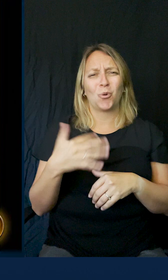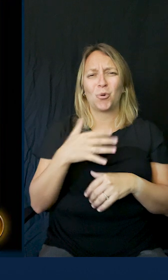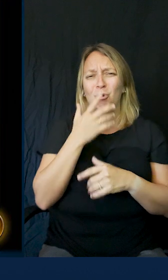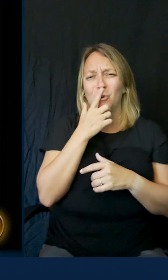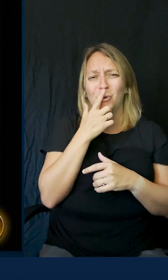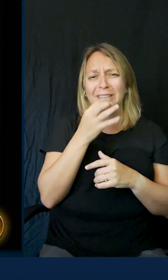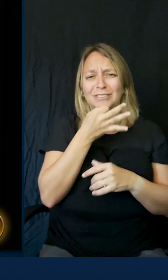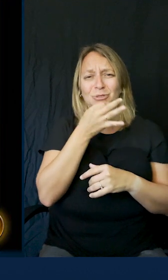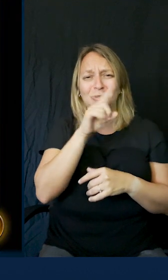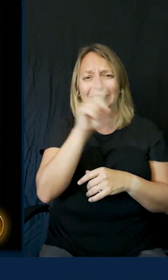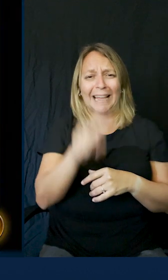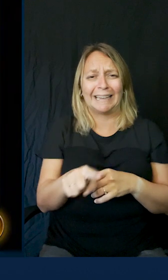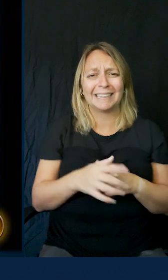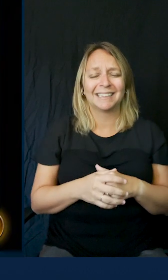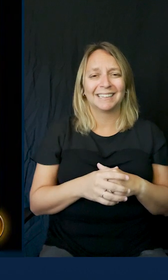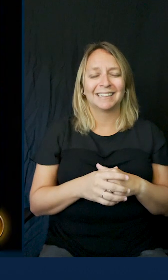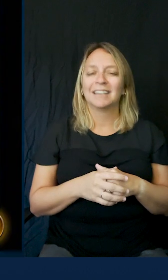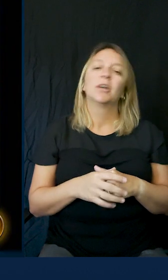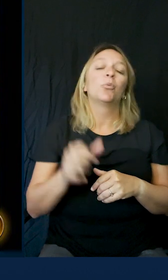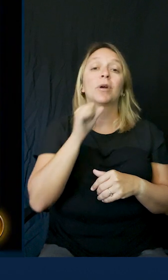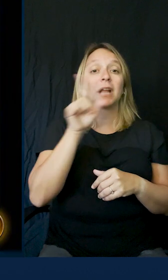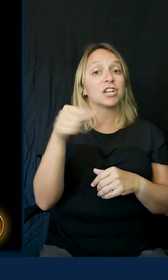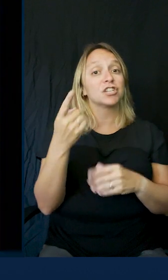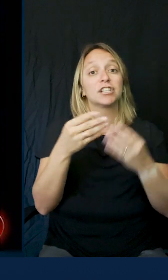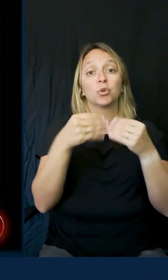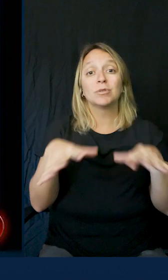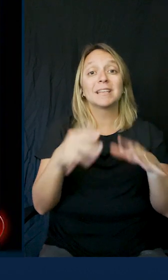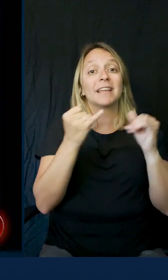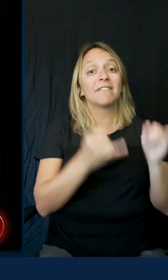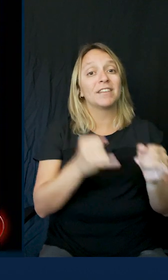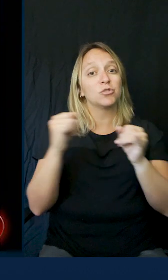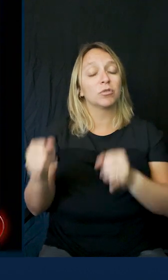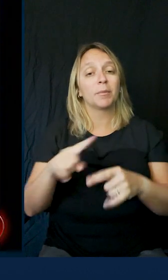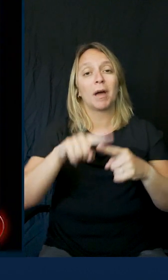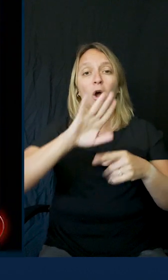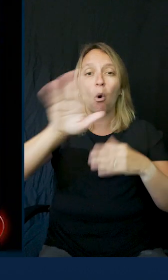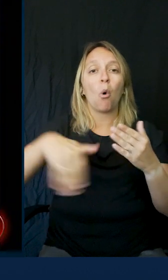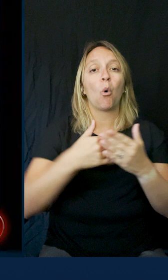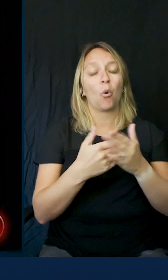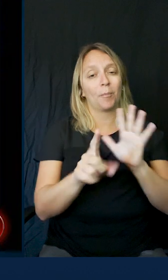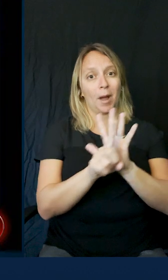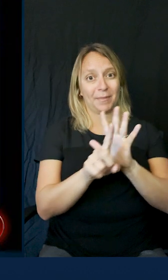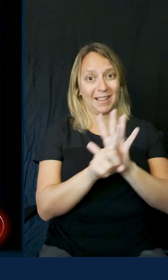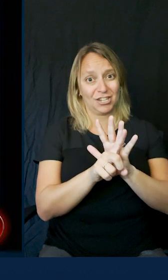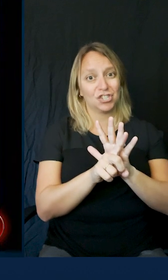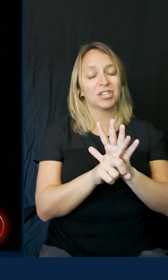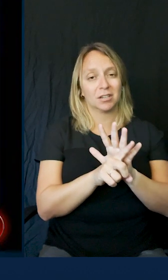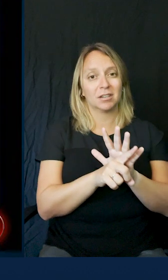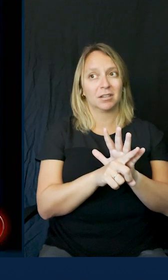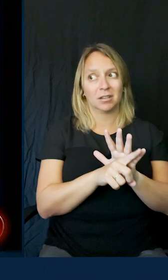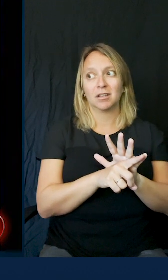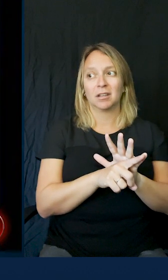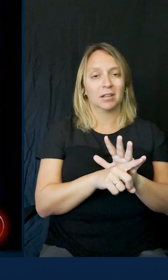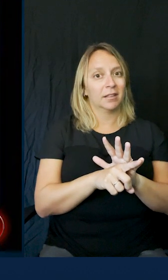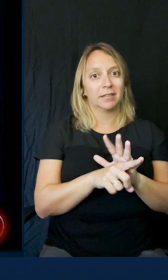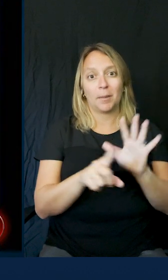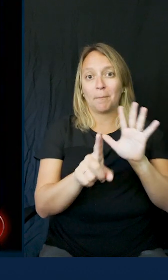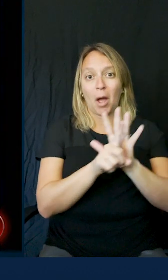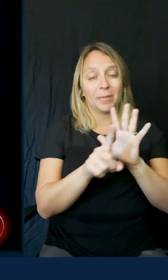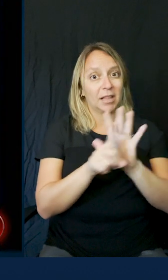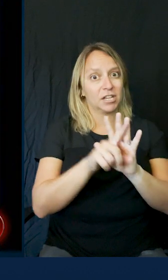bolt. We're not just losing individuals, we're losing a whole population when we lose individuals. The fabric of the